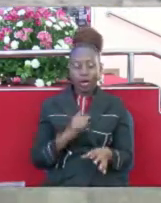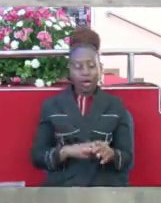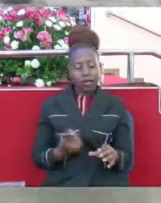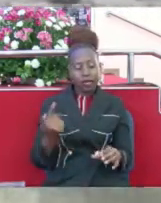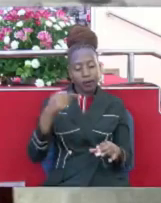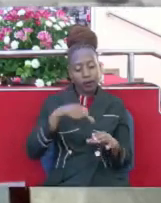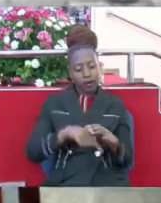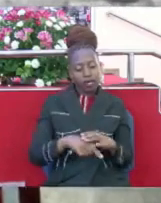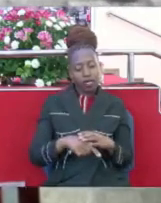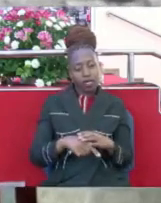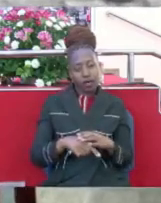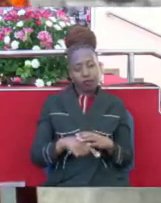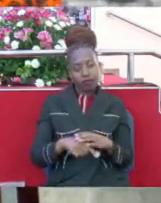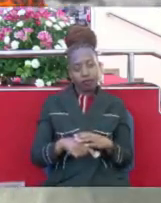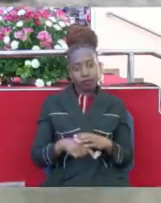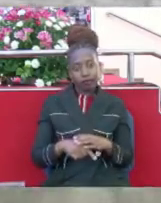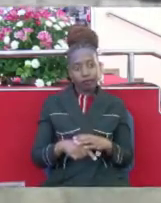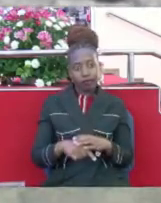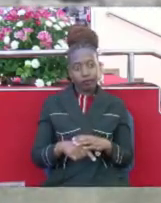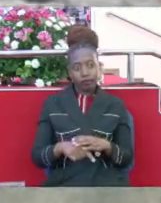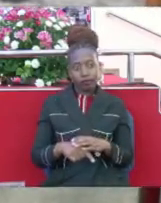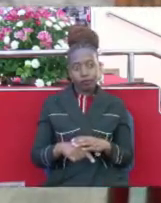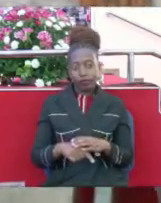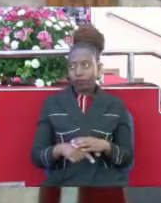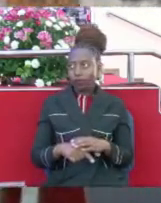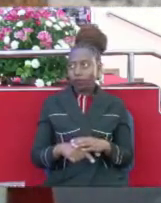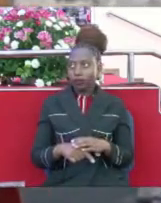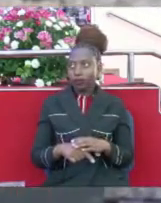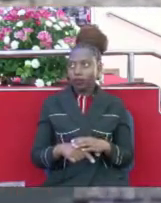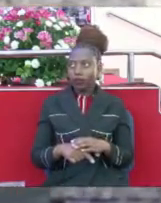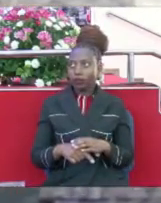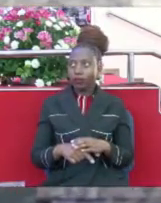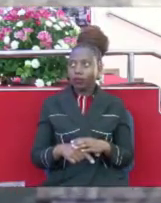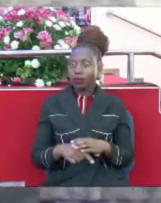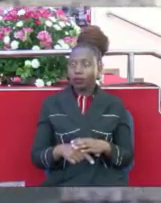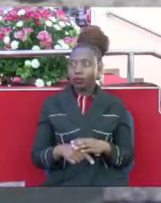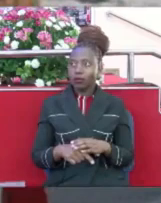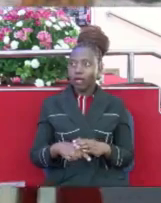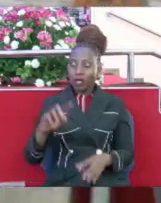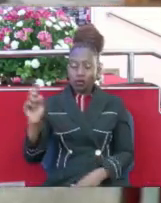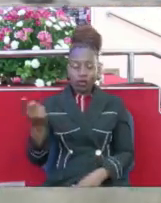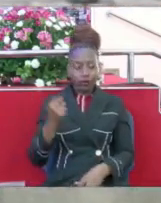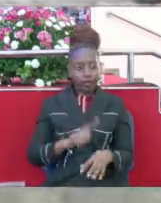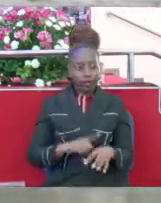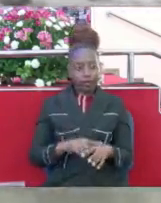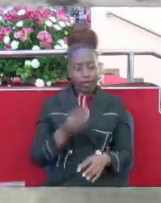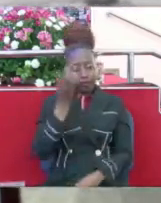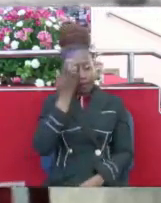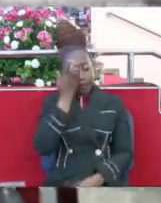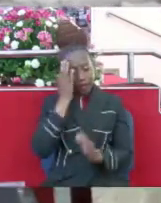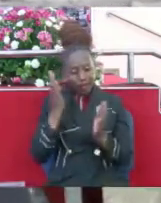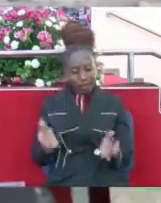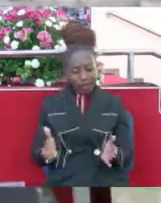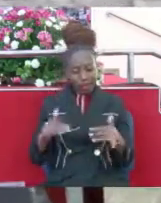you begin occupying. Unapoingia, remember that was the first town that the Israelites were able to start occupying when